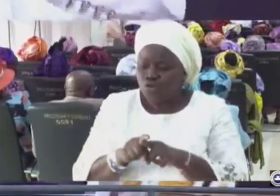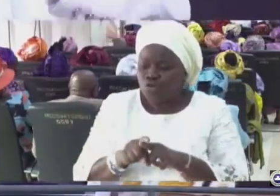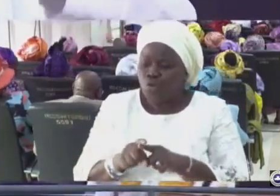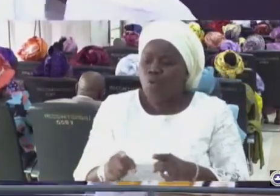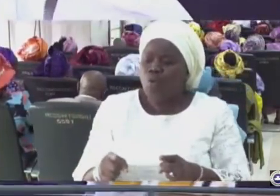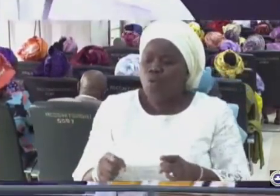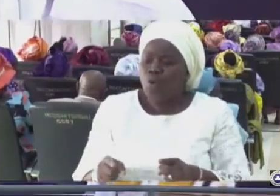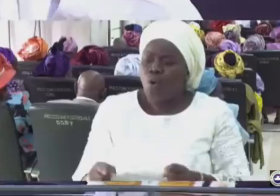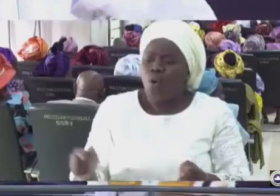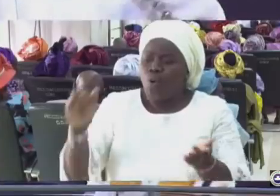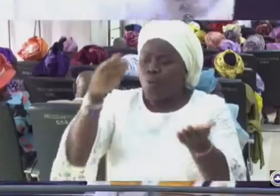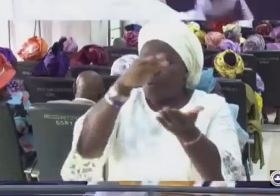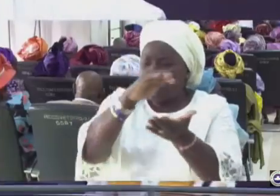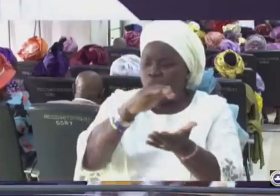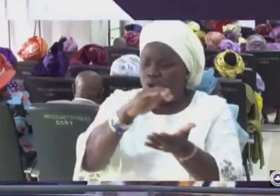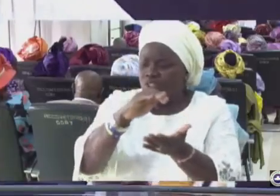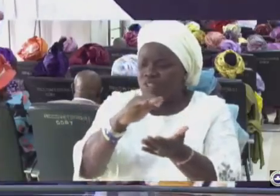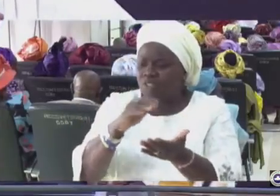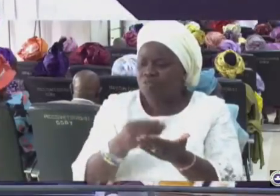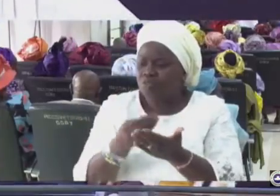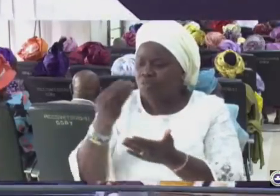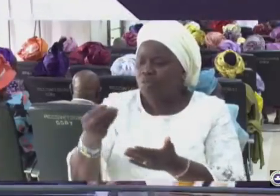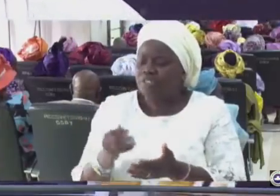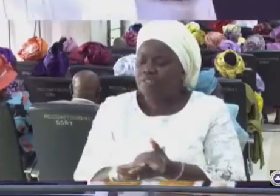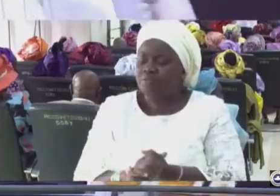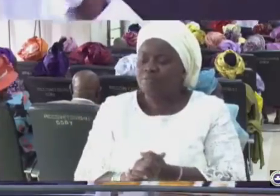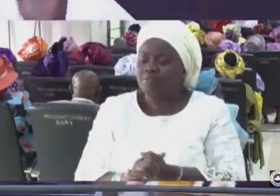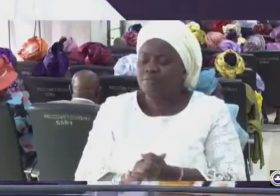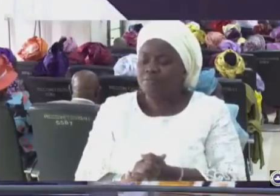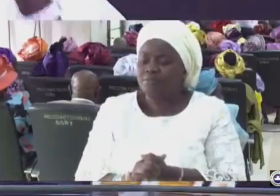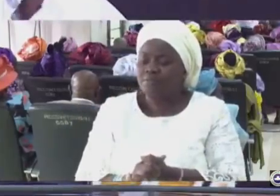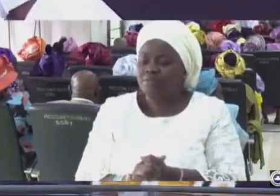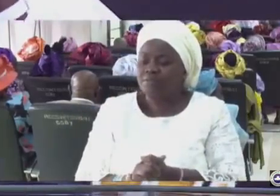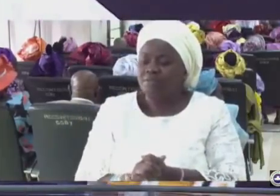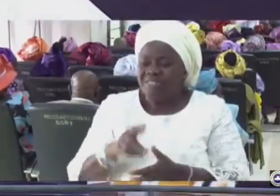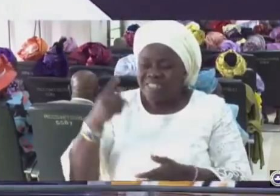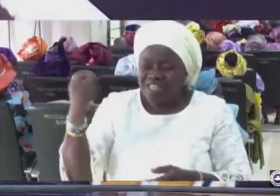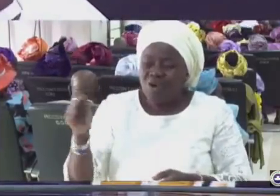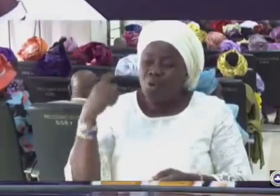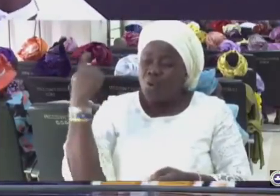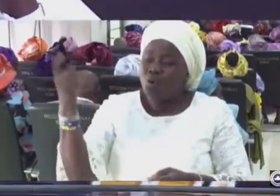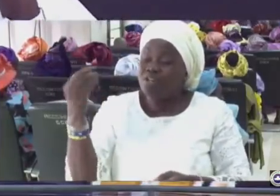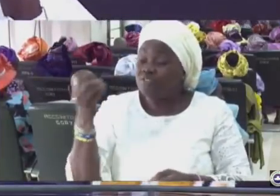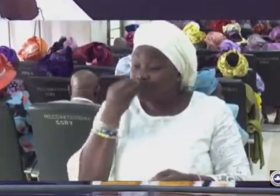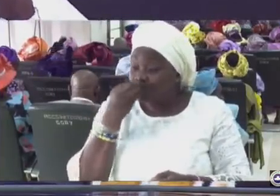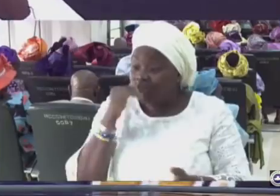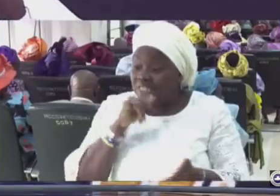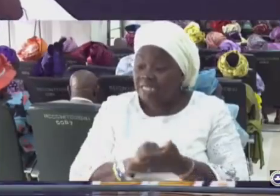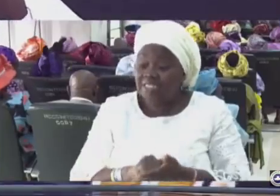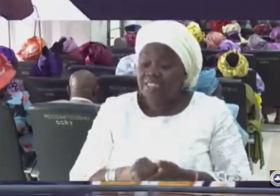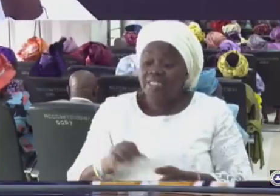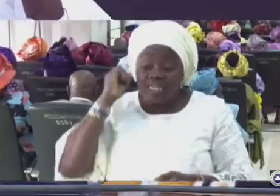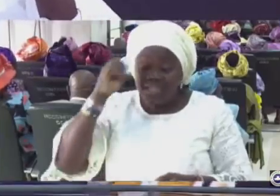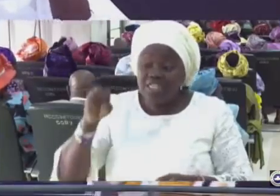far away Australia, $256 million. The only food he could eat was milk,